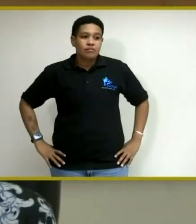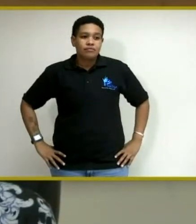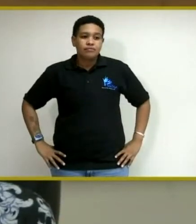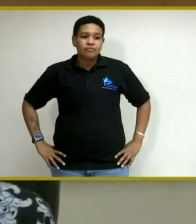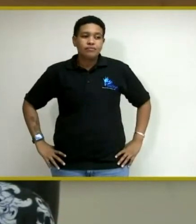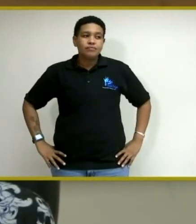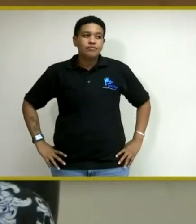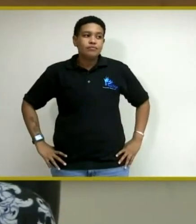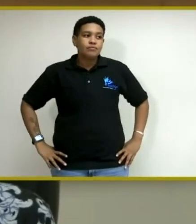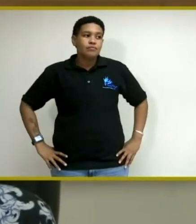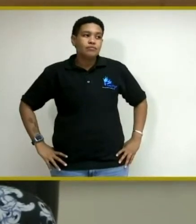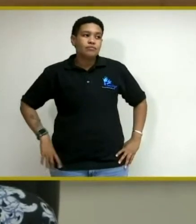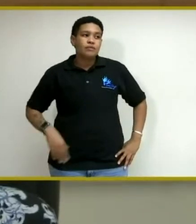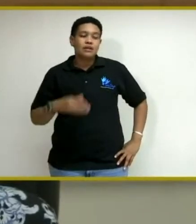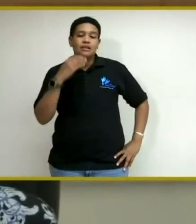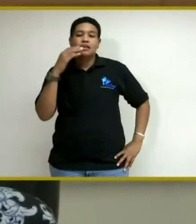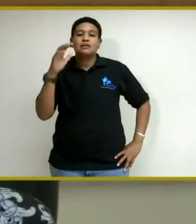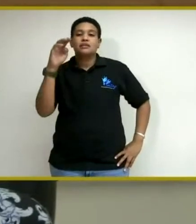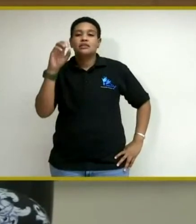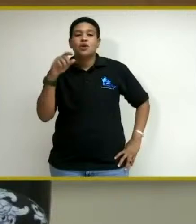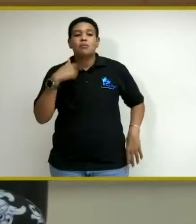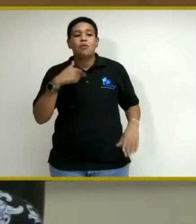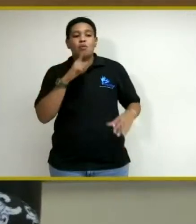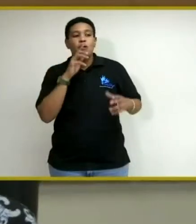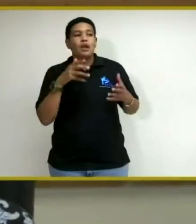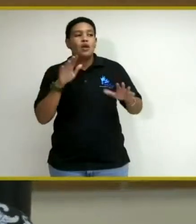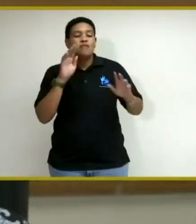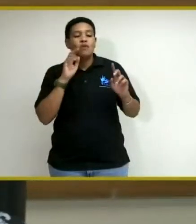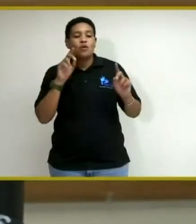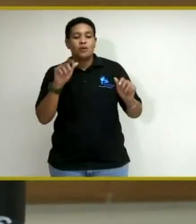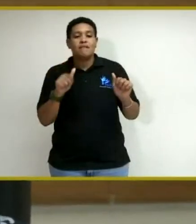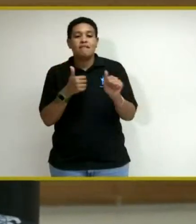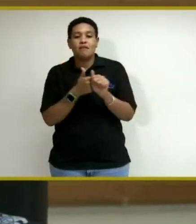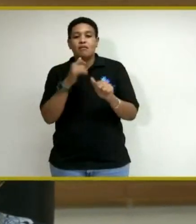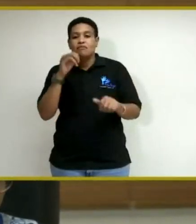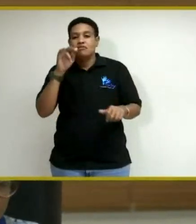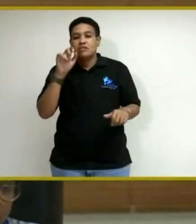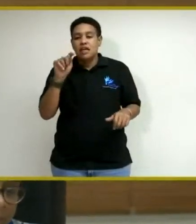Thank you very much, CMO. I'm just going to allow for a quick follow-up from Janet.